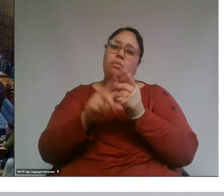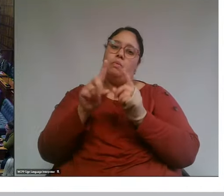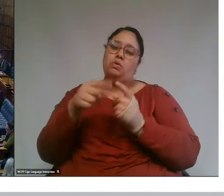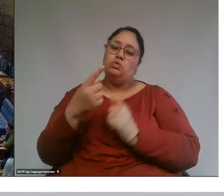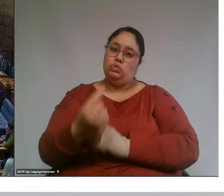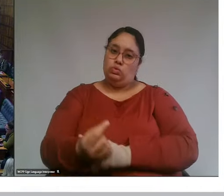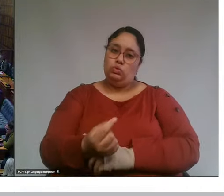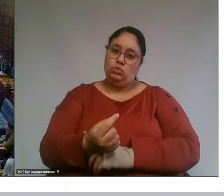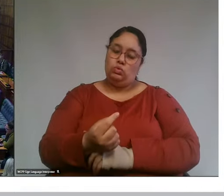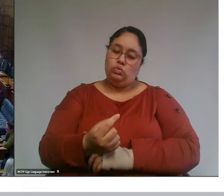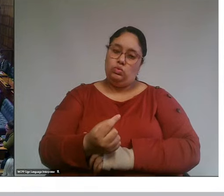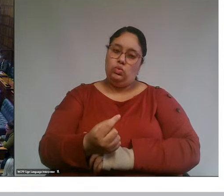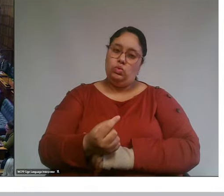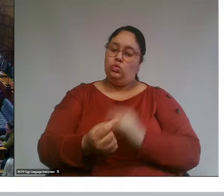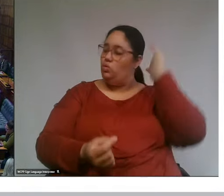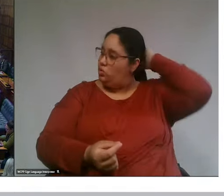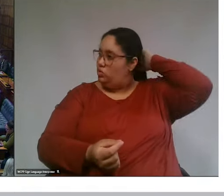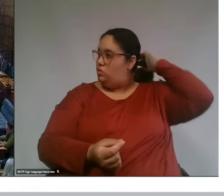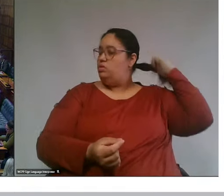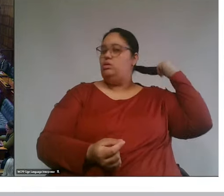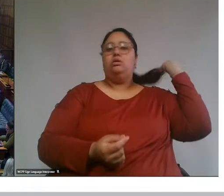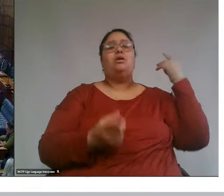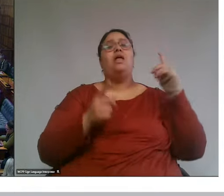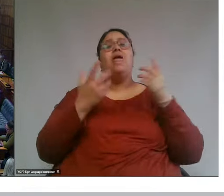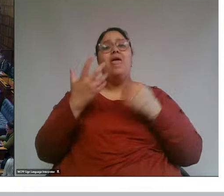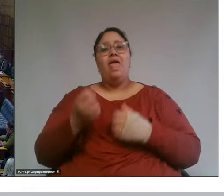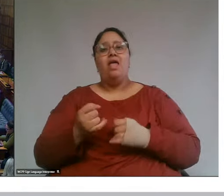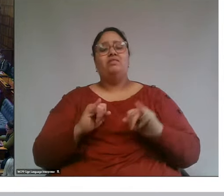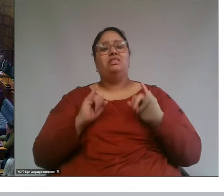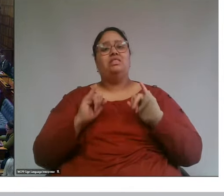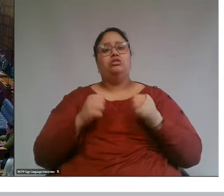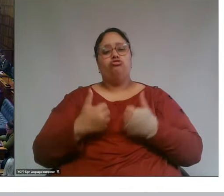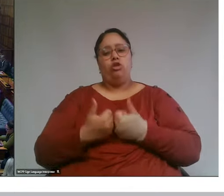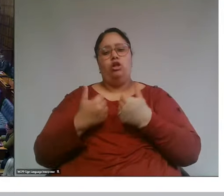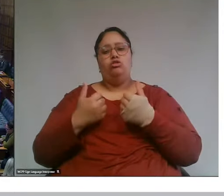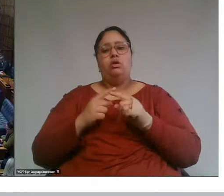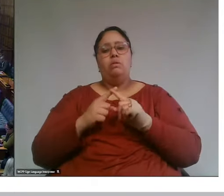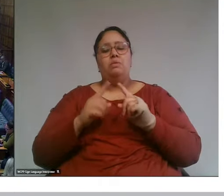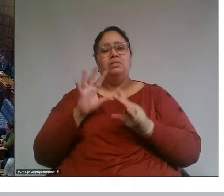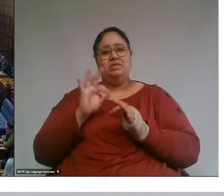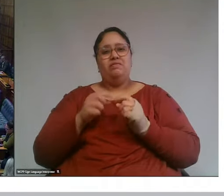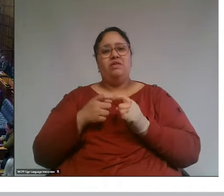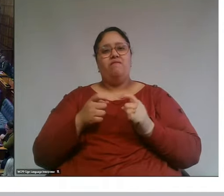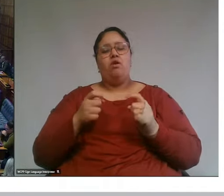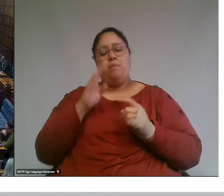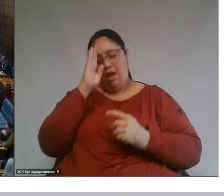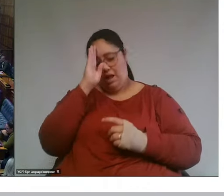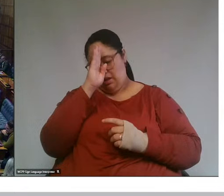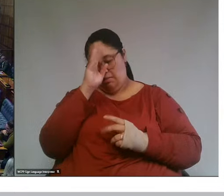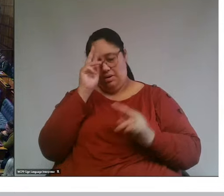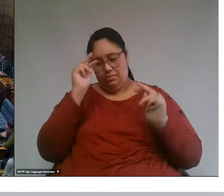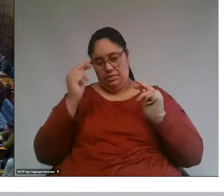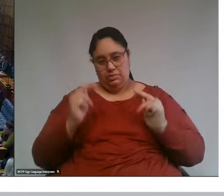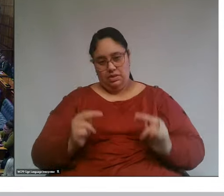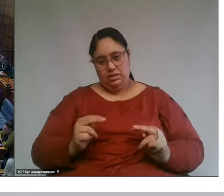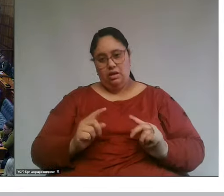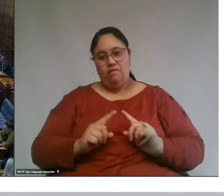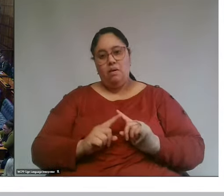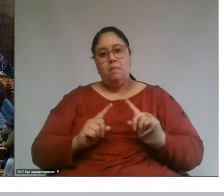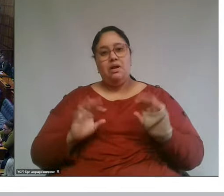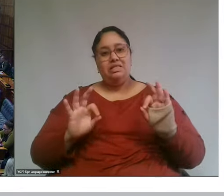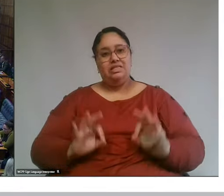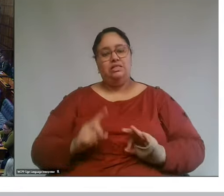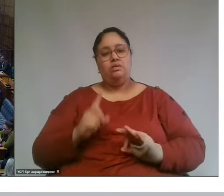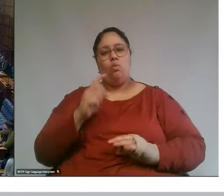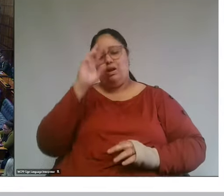withstanding there's still severe challenges in that particular space spe specifically for I'm an academic instrument perspective um and that's one of